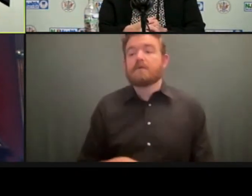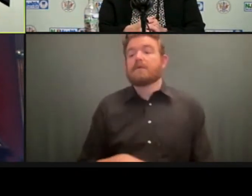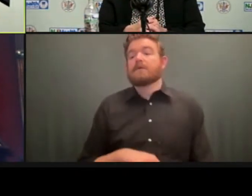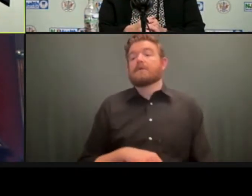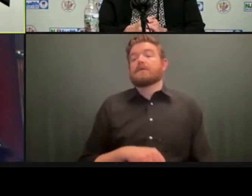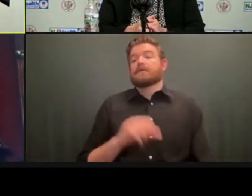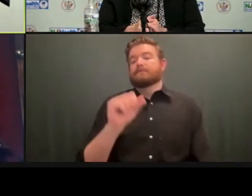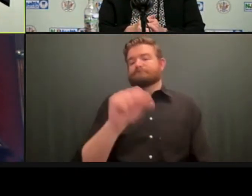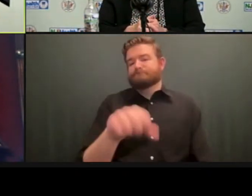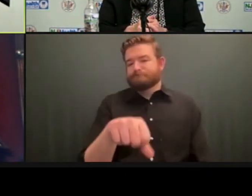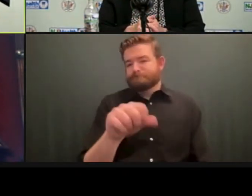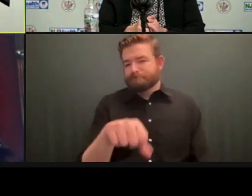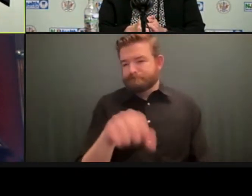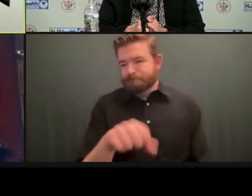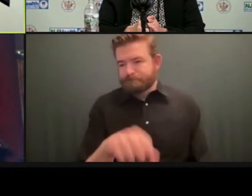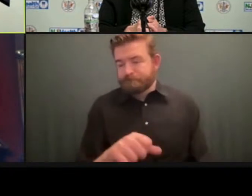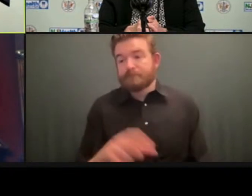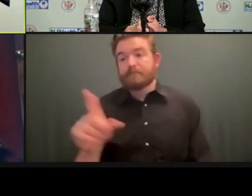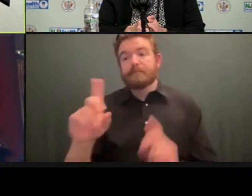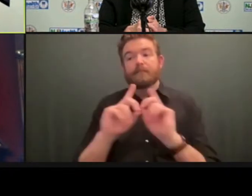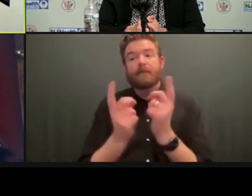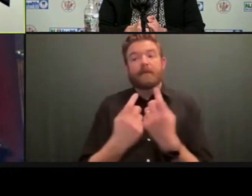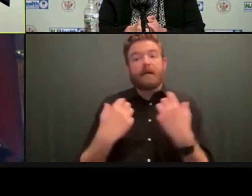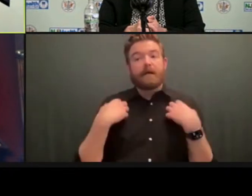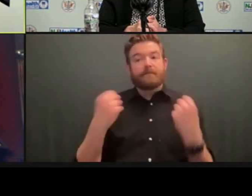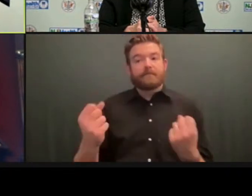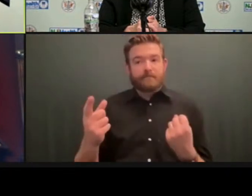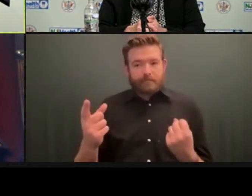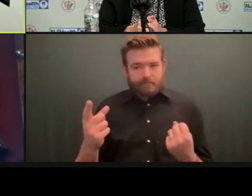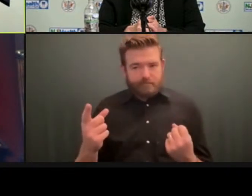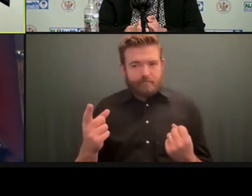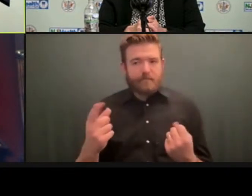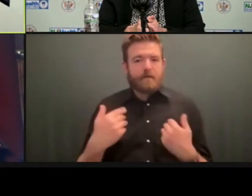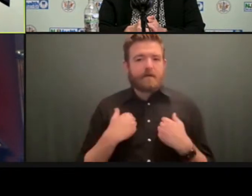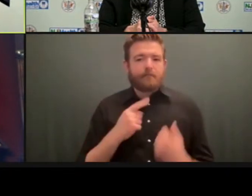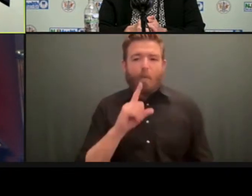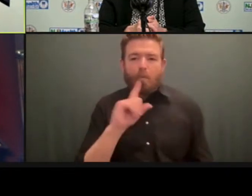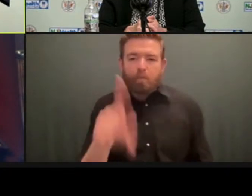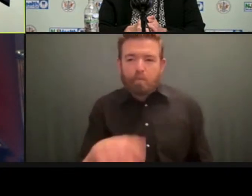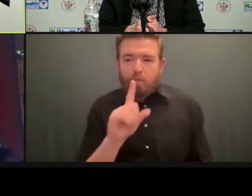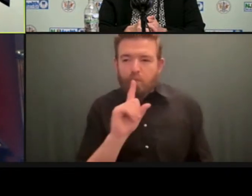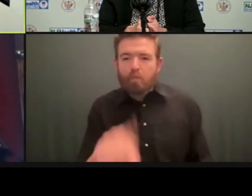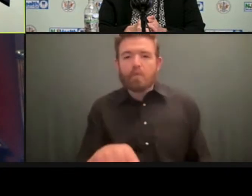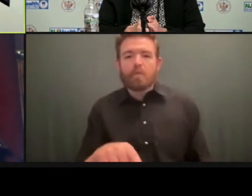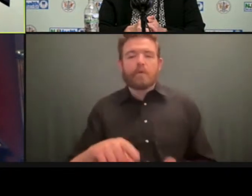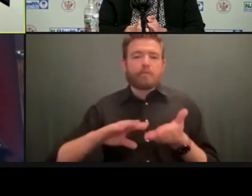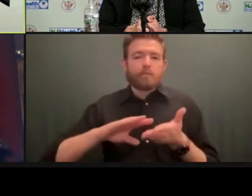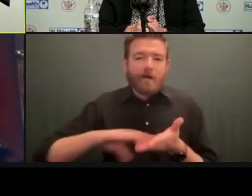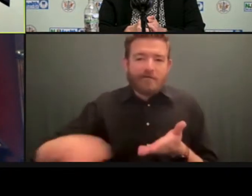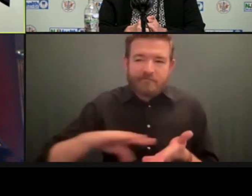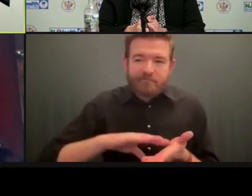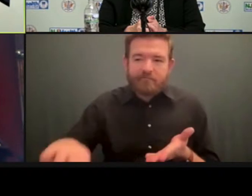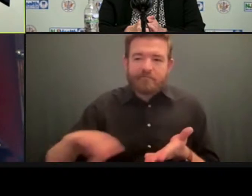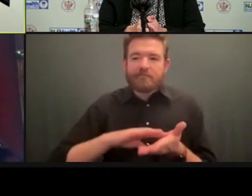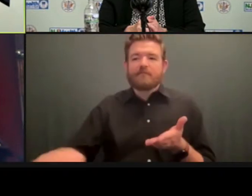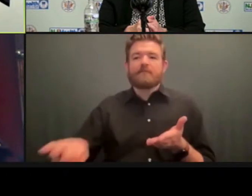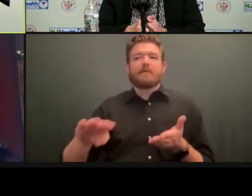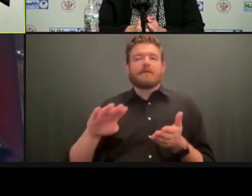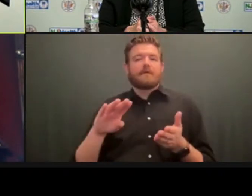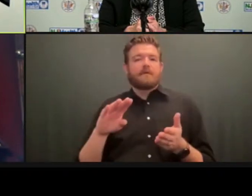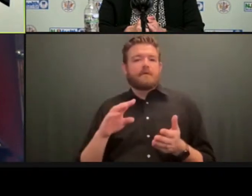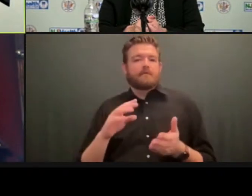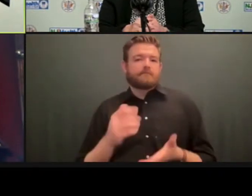series of administrative orders, directives, and waivers to facilitate the government's response to the pandemic. So that's everything from